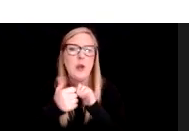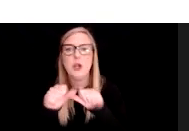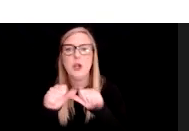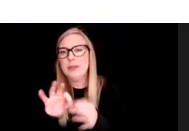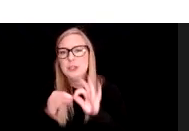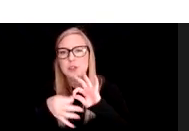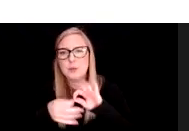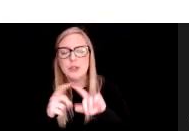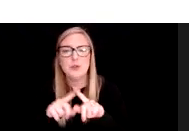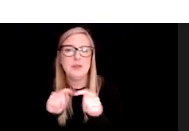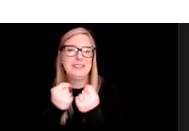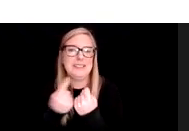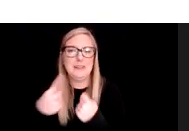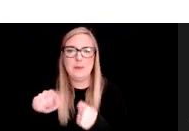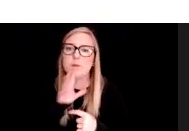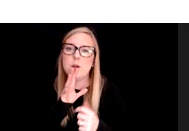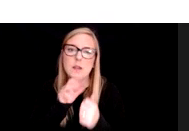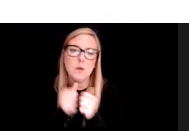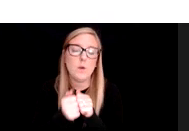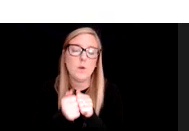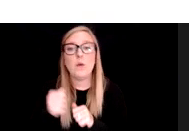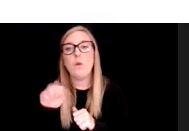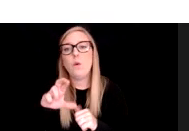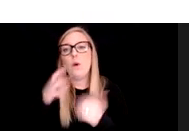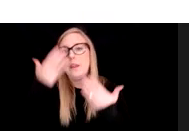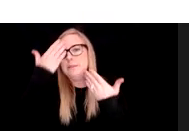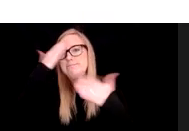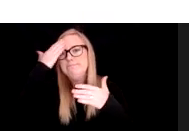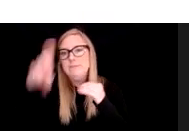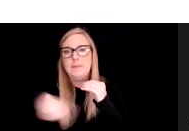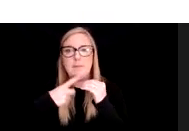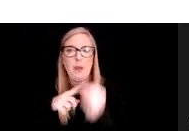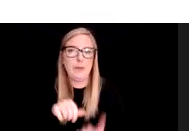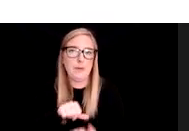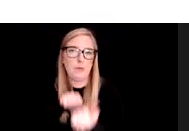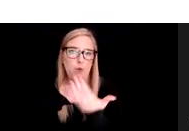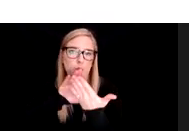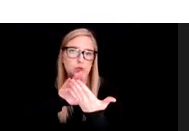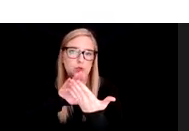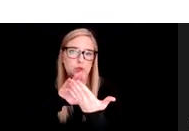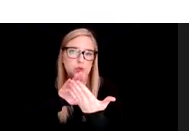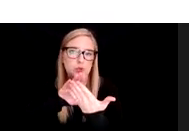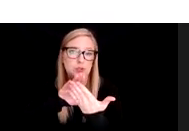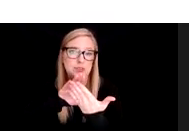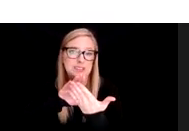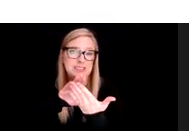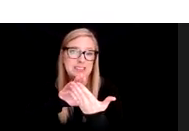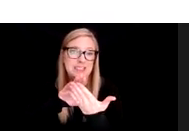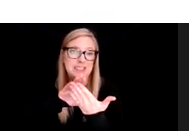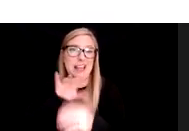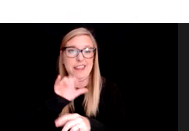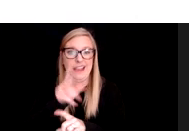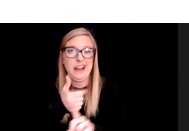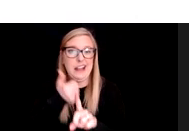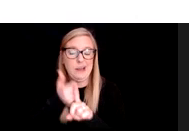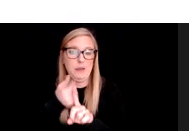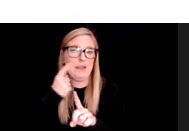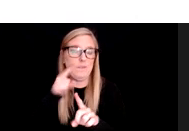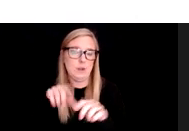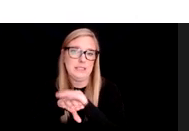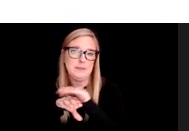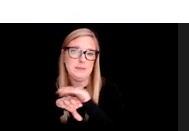maybe they just weren't aware of the approach that they were taking impact on accessibility and 2.1